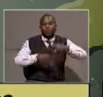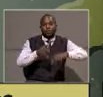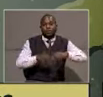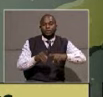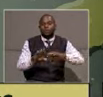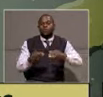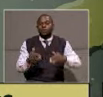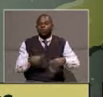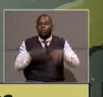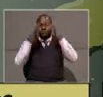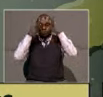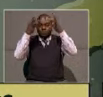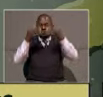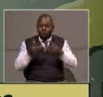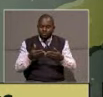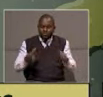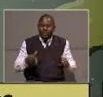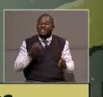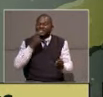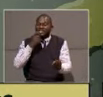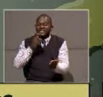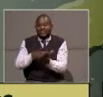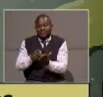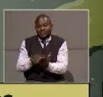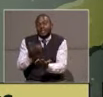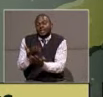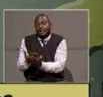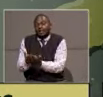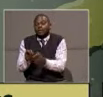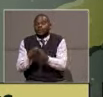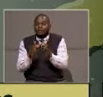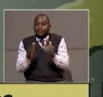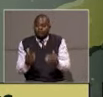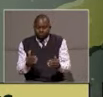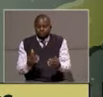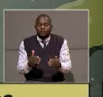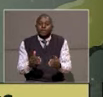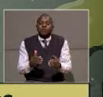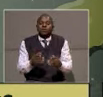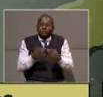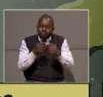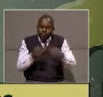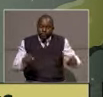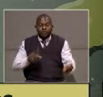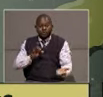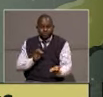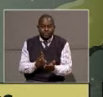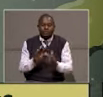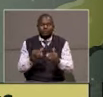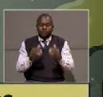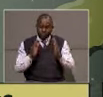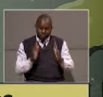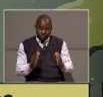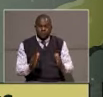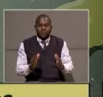who have decided to open up rice gardens in the wetlands and rallying the masses to oppose the eviction. He maintains that